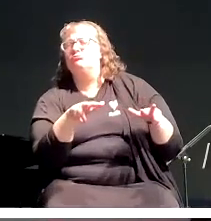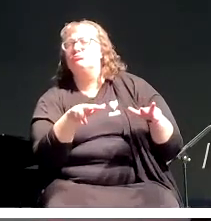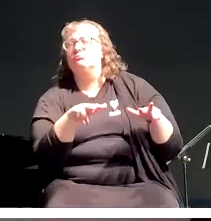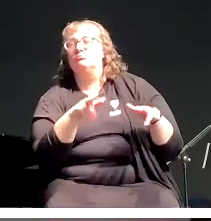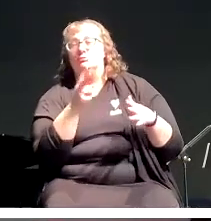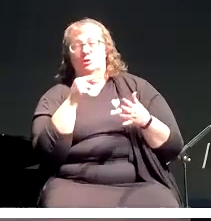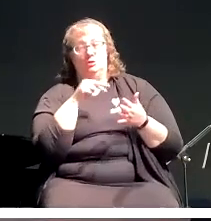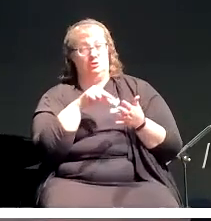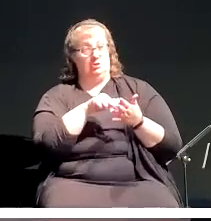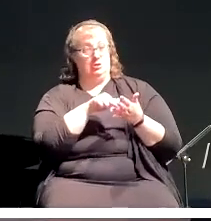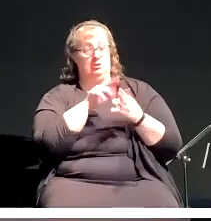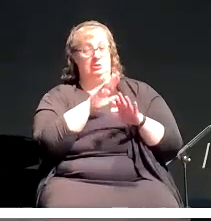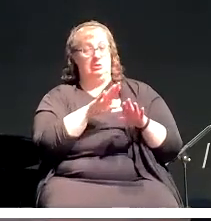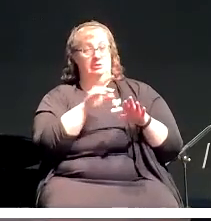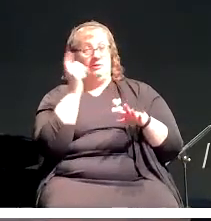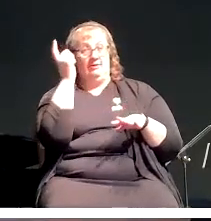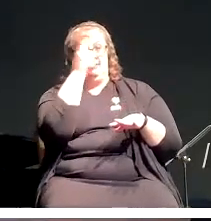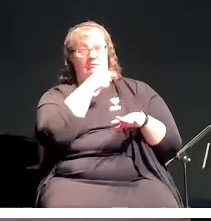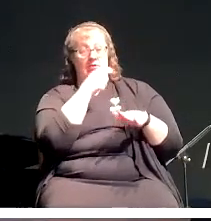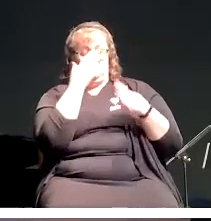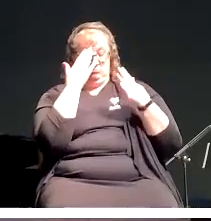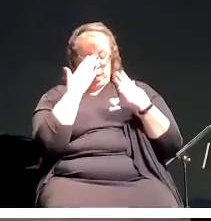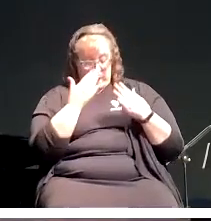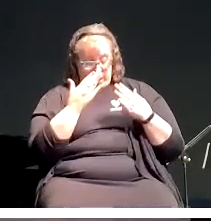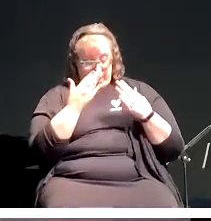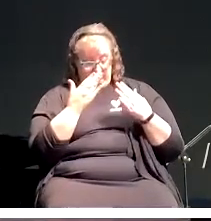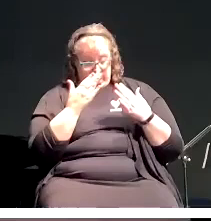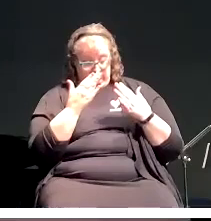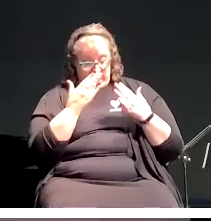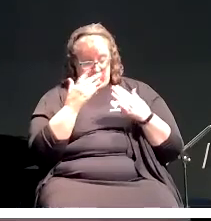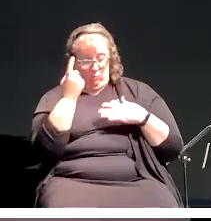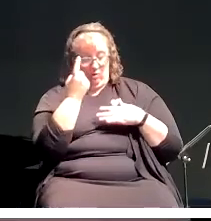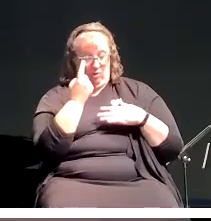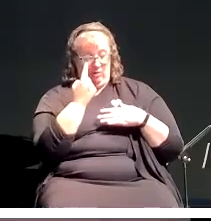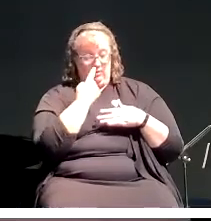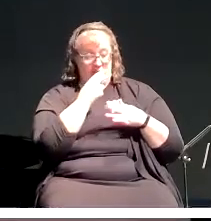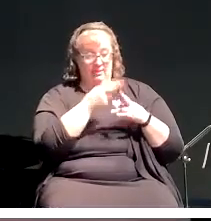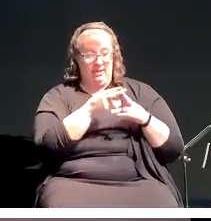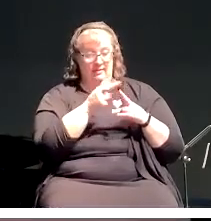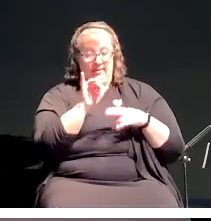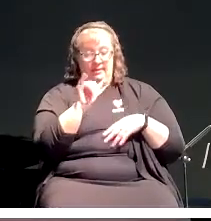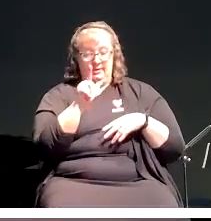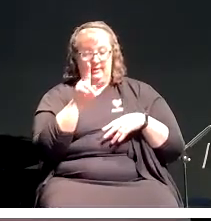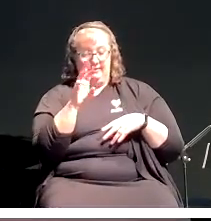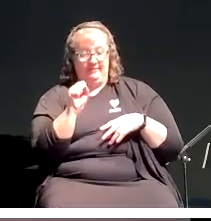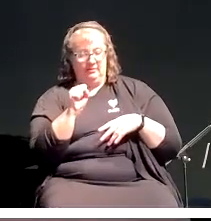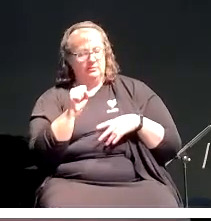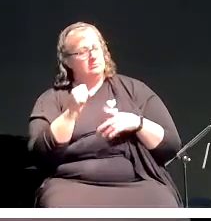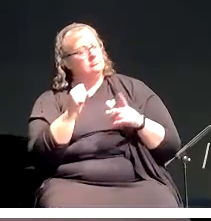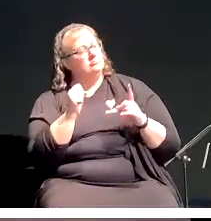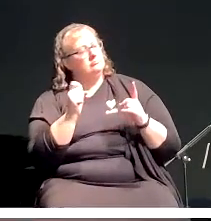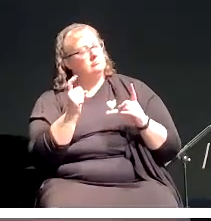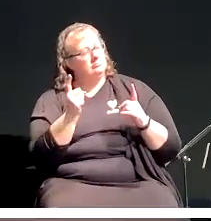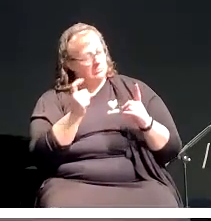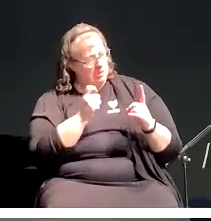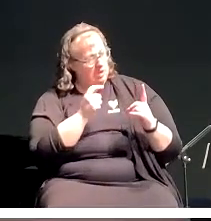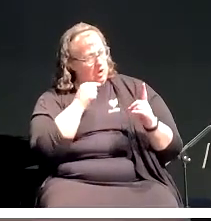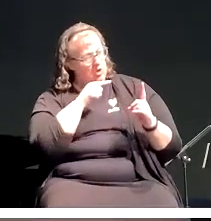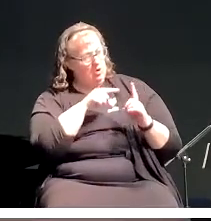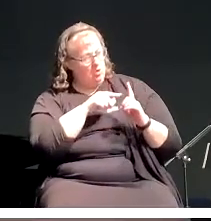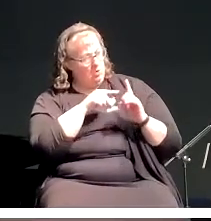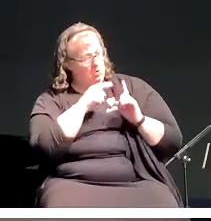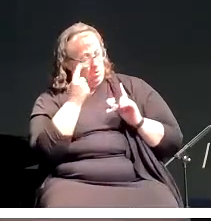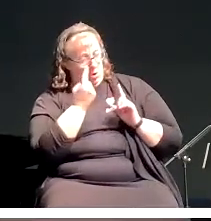They stood still, their faces downcast. One of them, named Cleopas, asked him, "Are you the